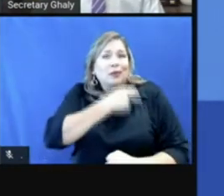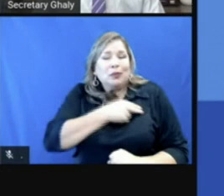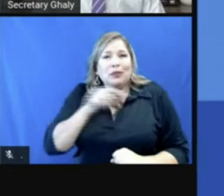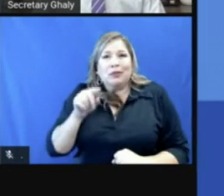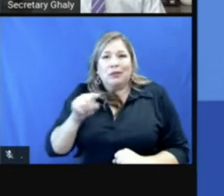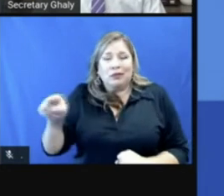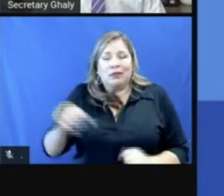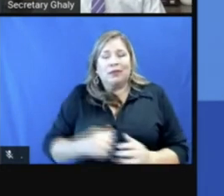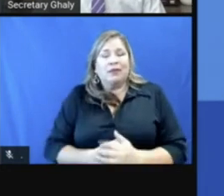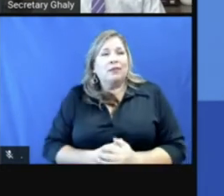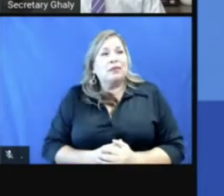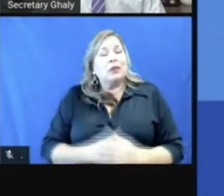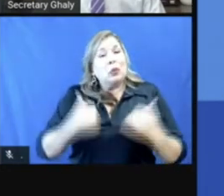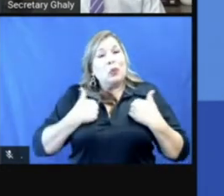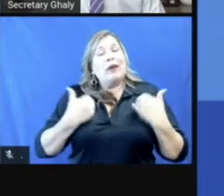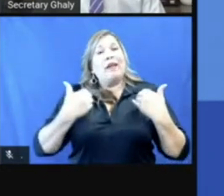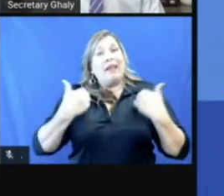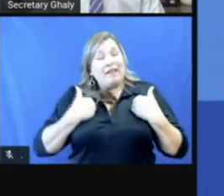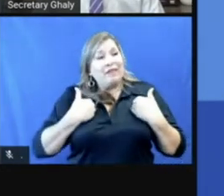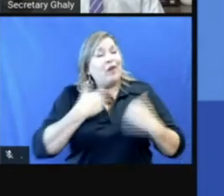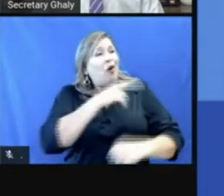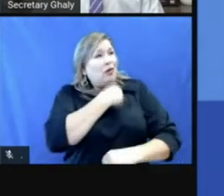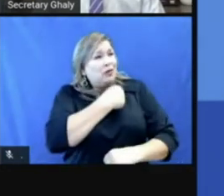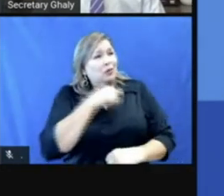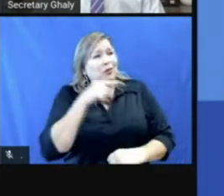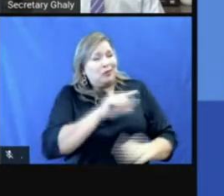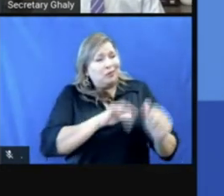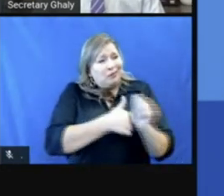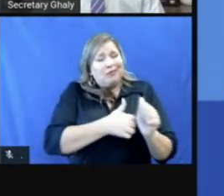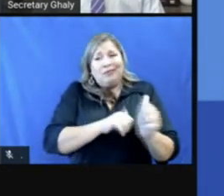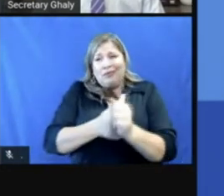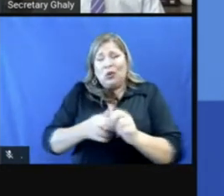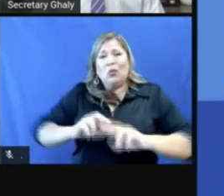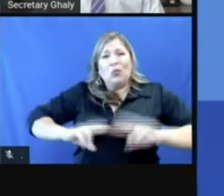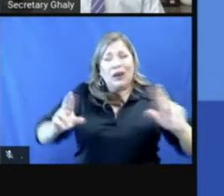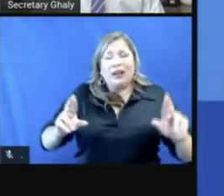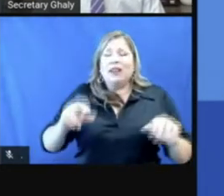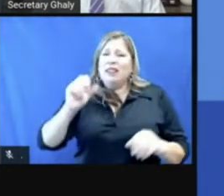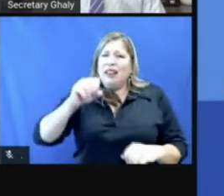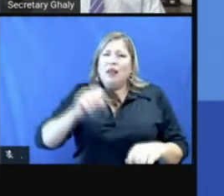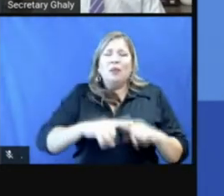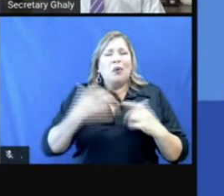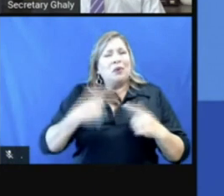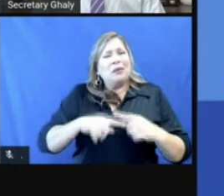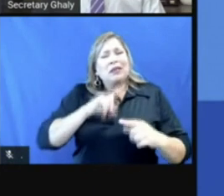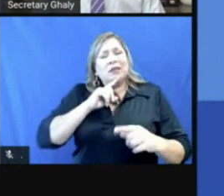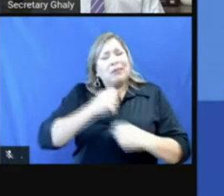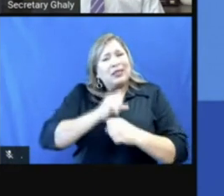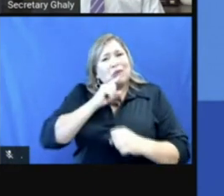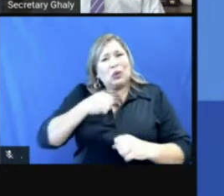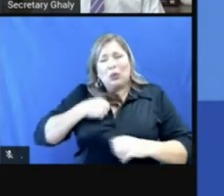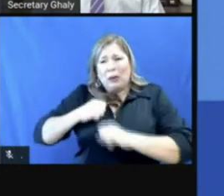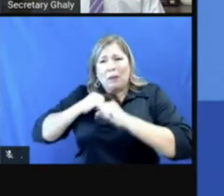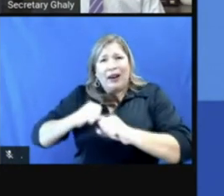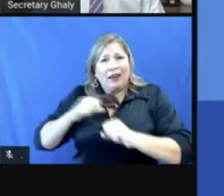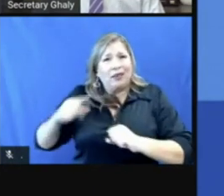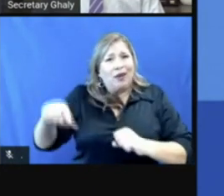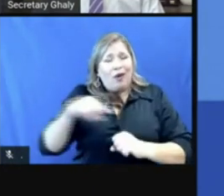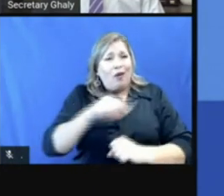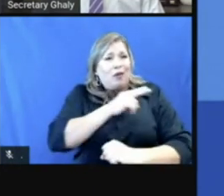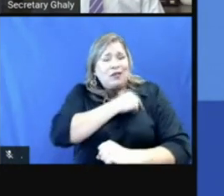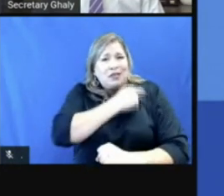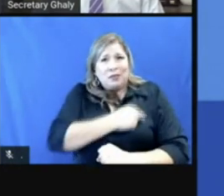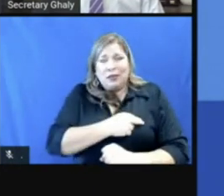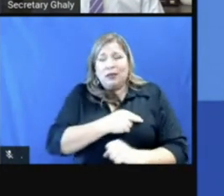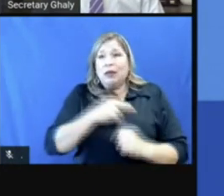activated, many wait to be activated, but we want to make sure we protect that hospital capacity so those who need care get it, and